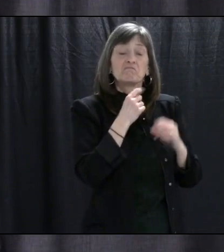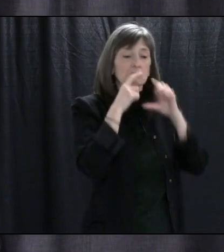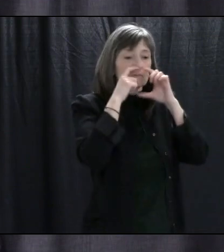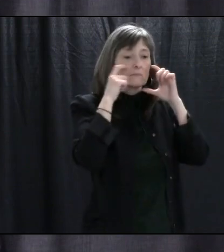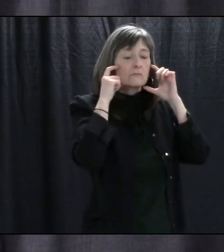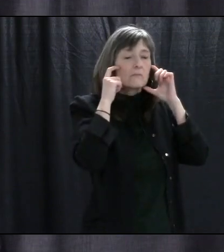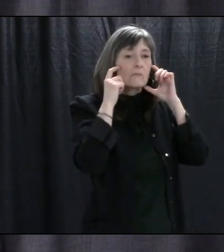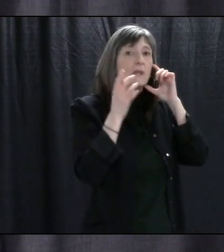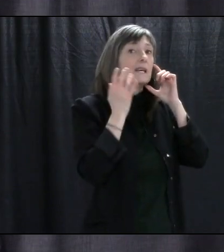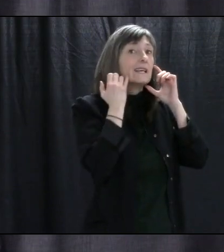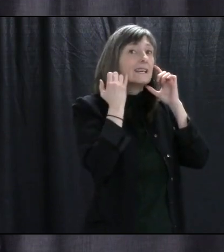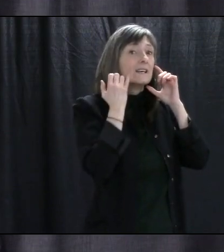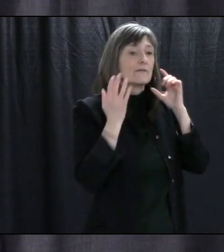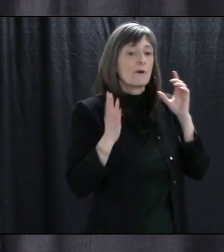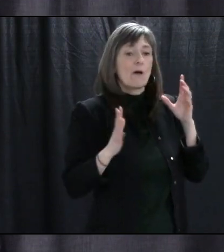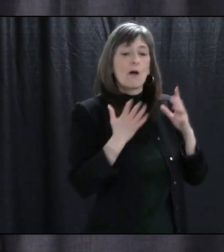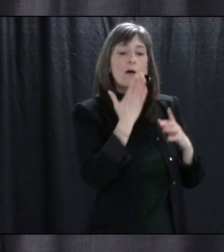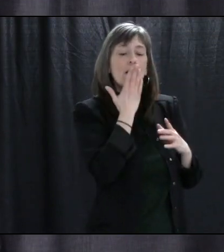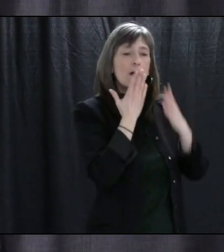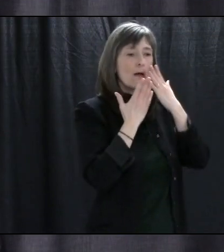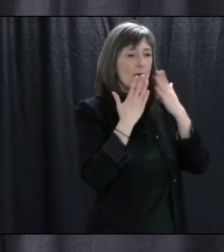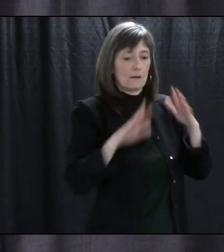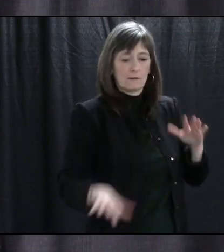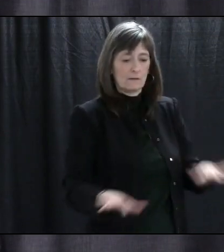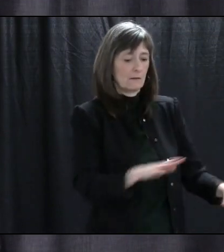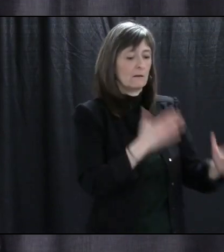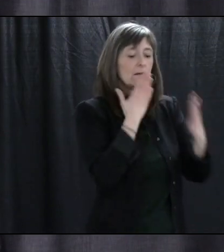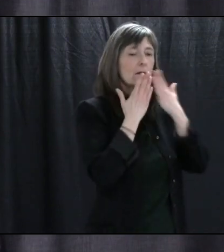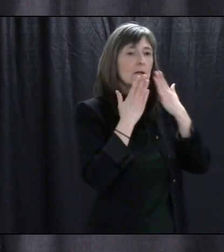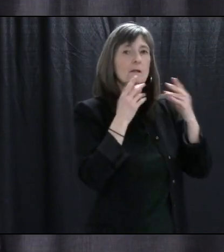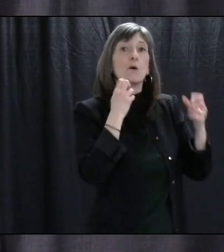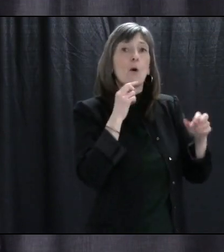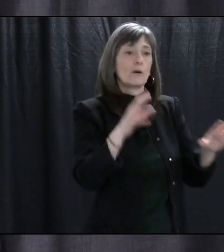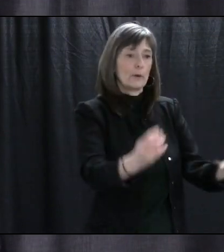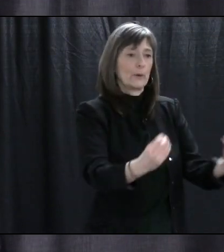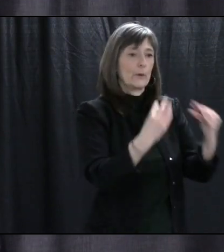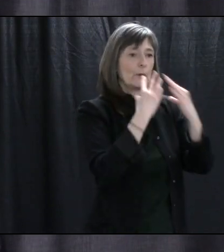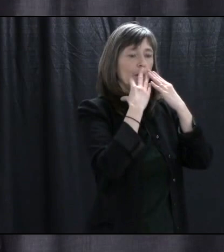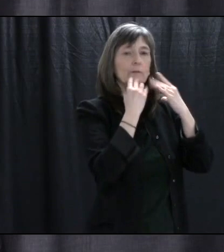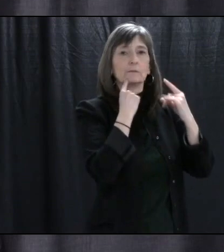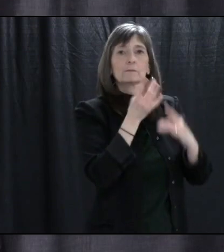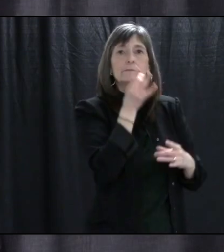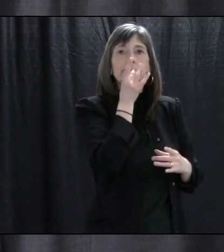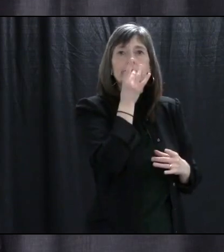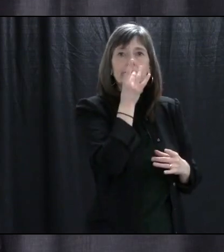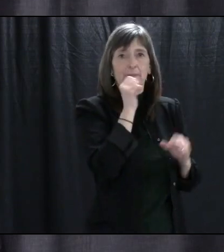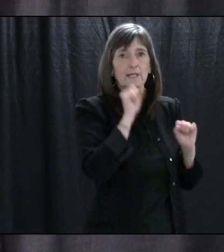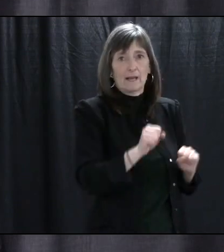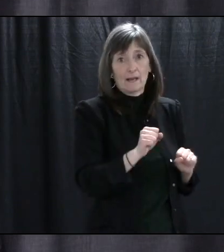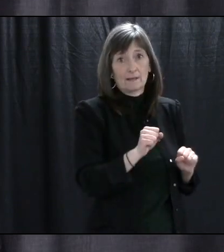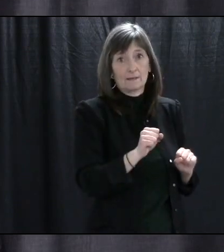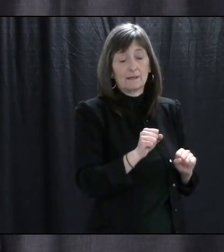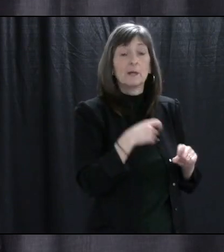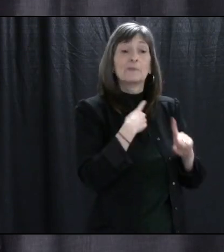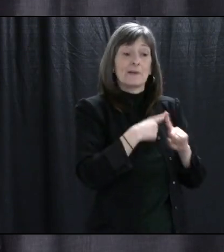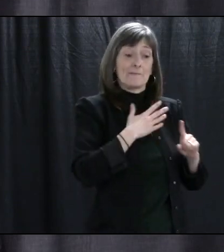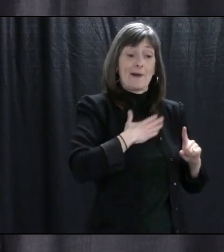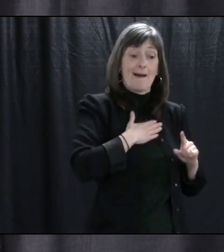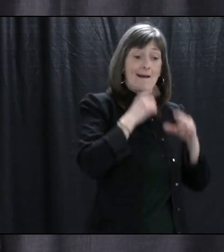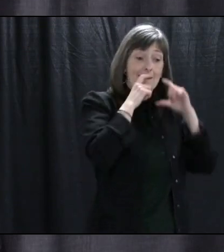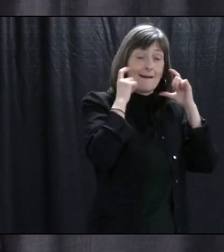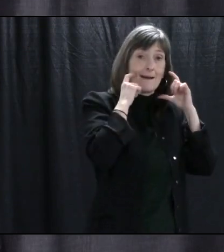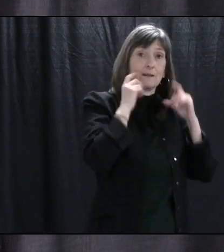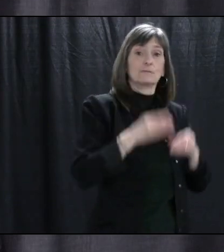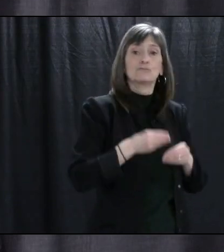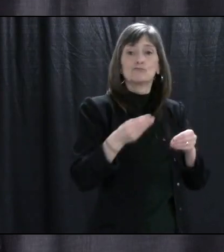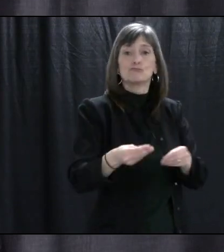the outside or when touched by hands, and do not share masks with others. For more information about the proper use and handling